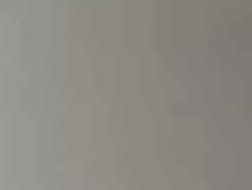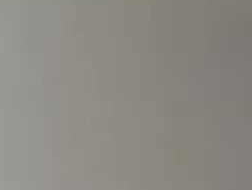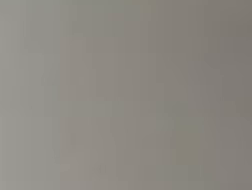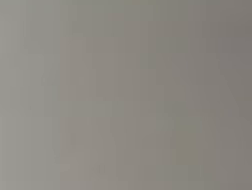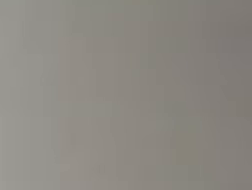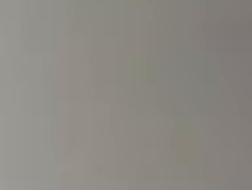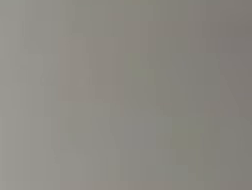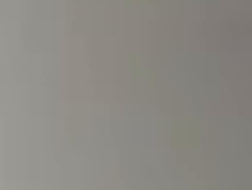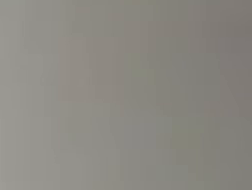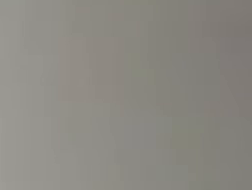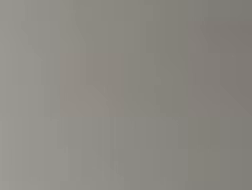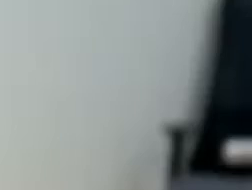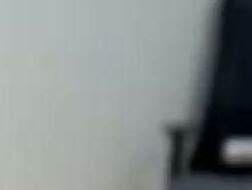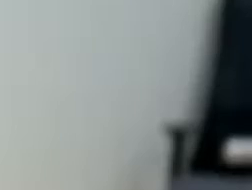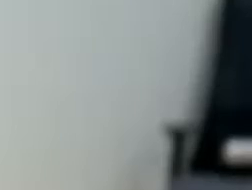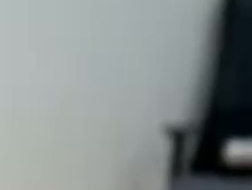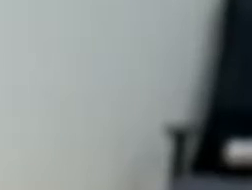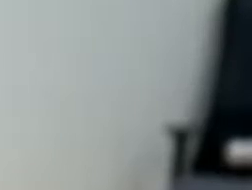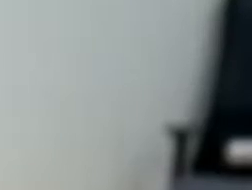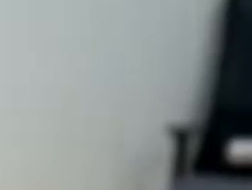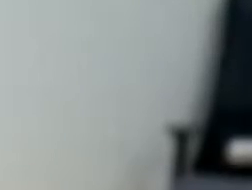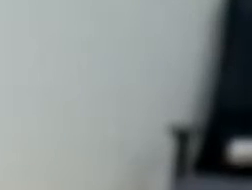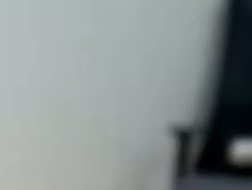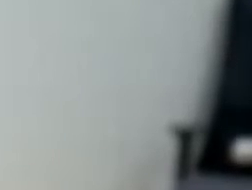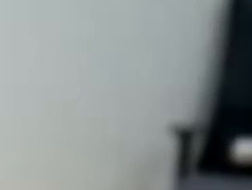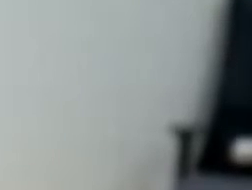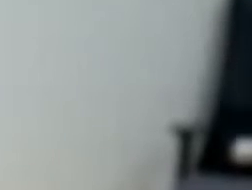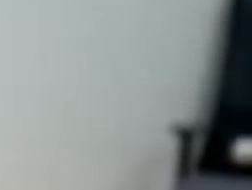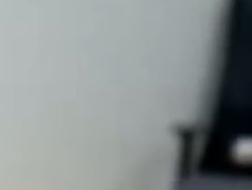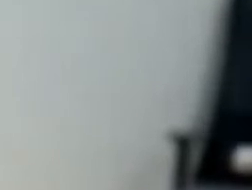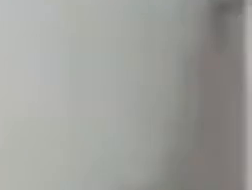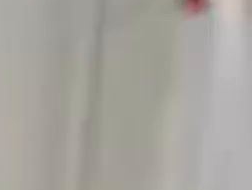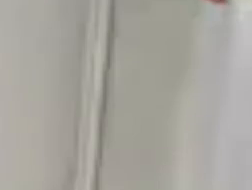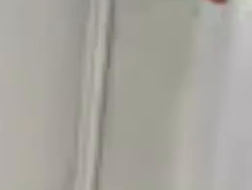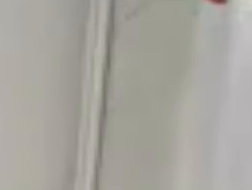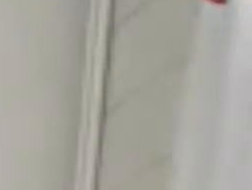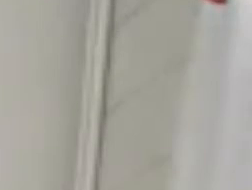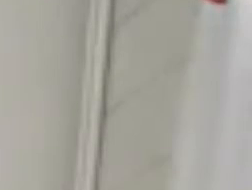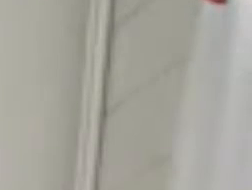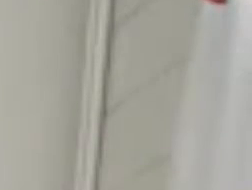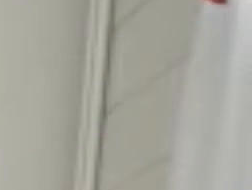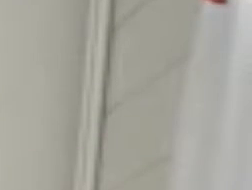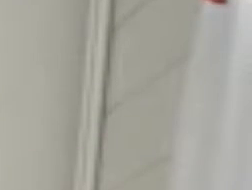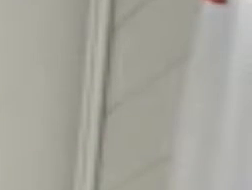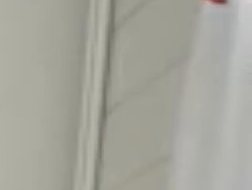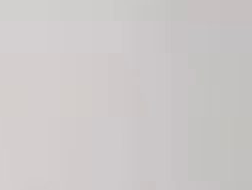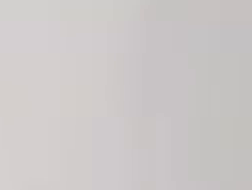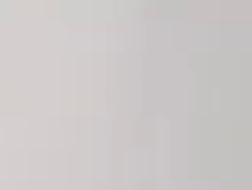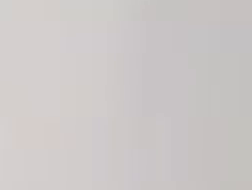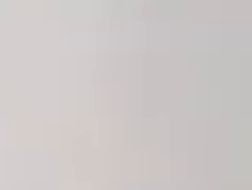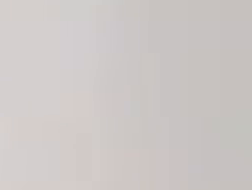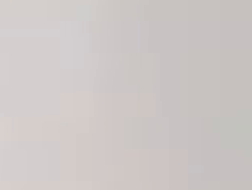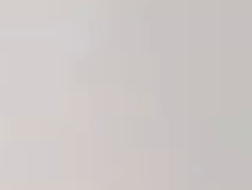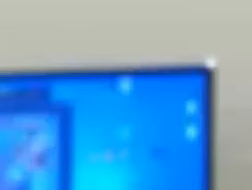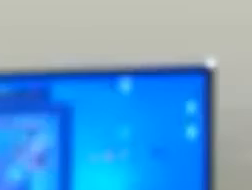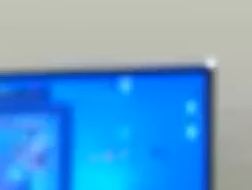digital tools to provide precision-based exercise and recreation guidelines. In our testing center, we create